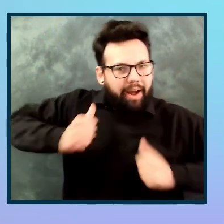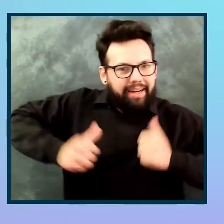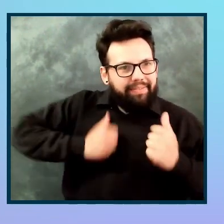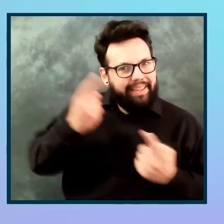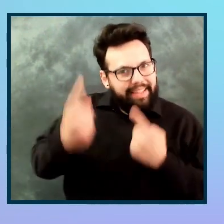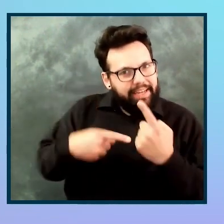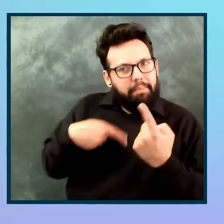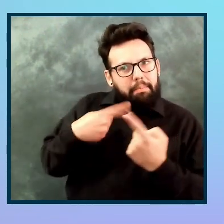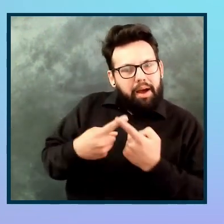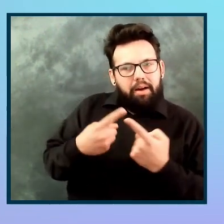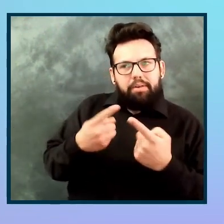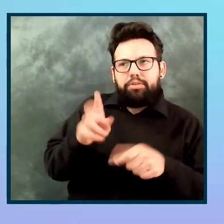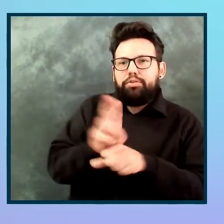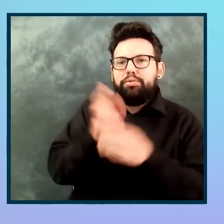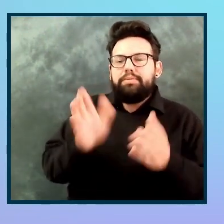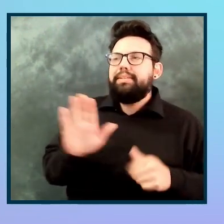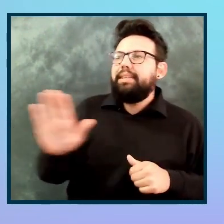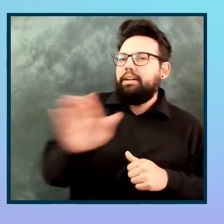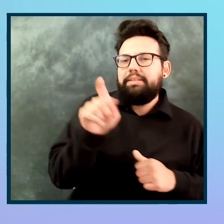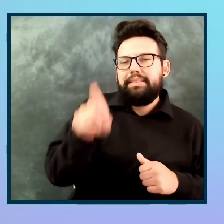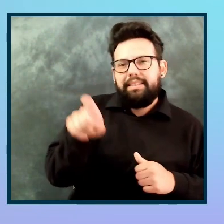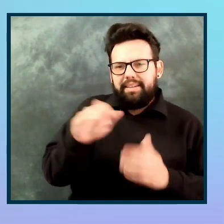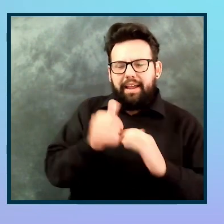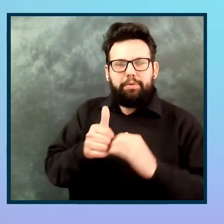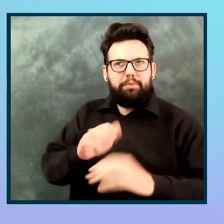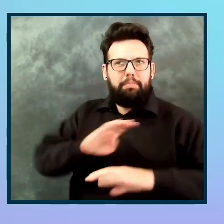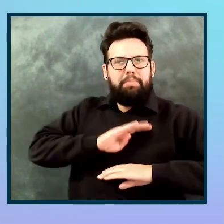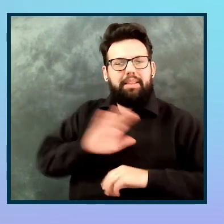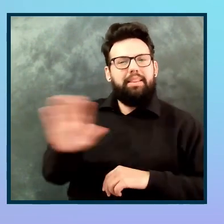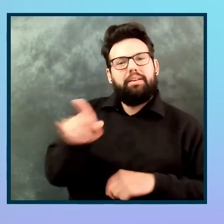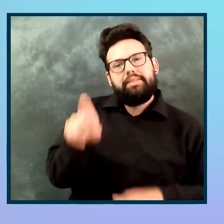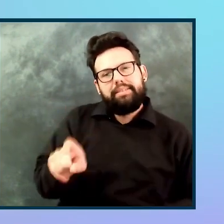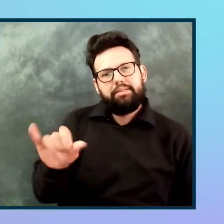and really thinking about how we can meet them.